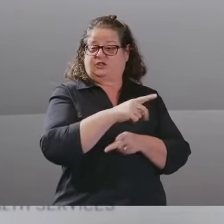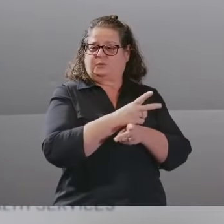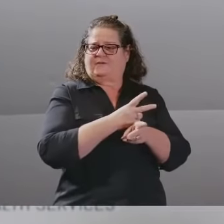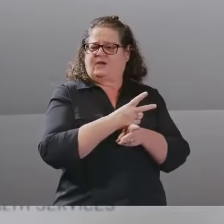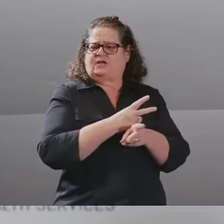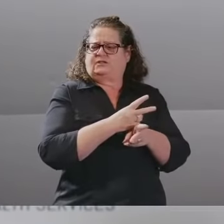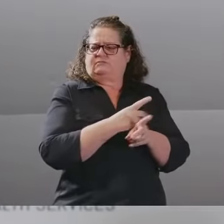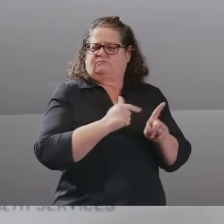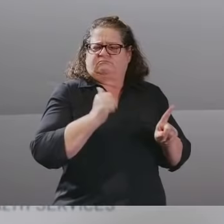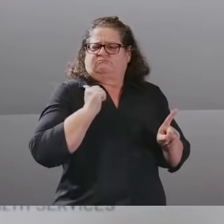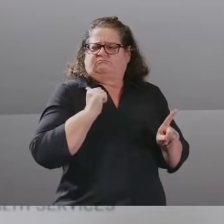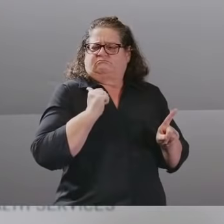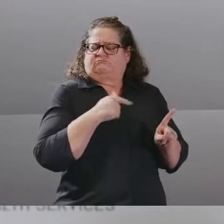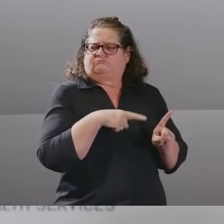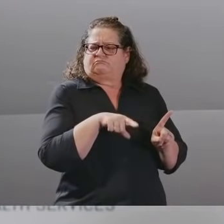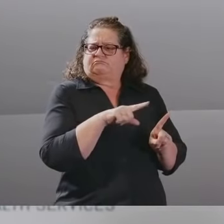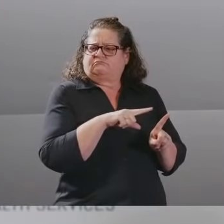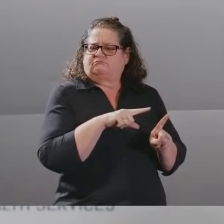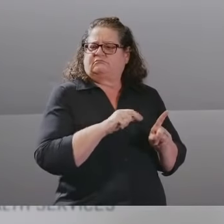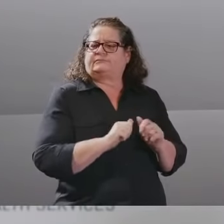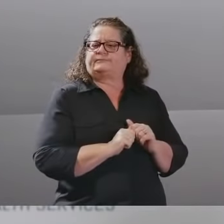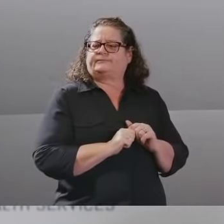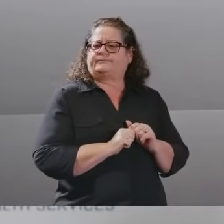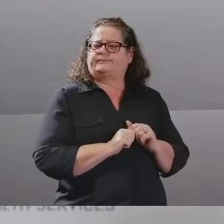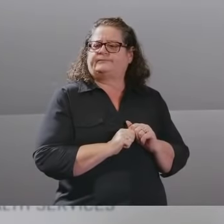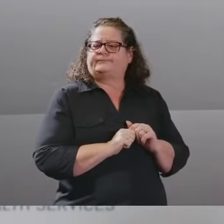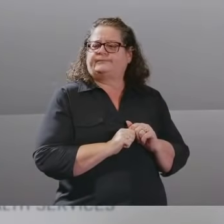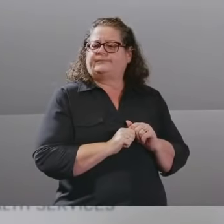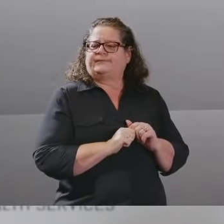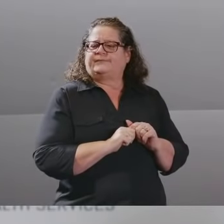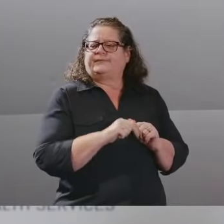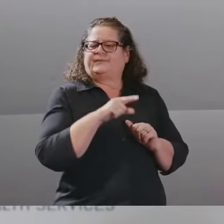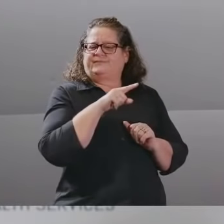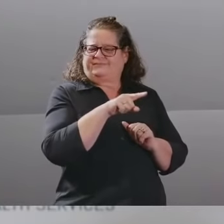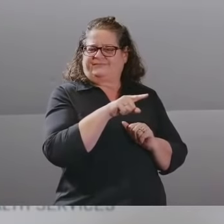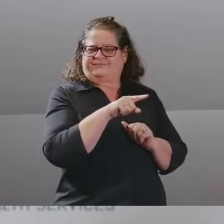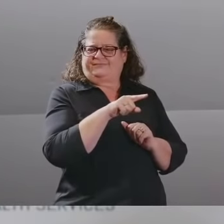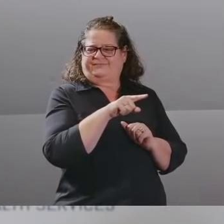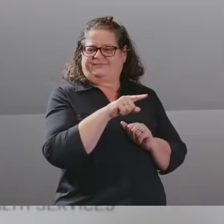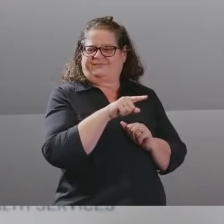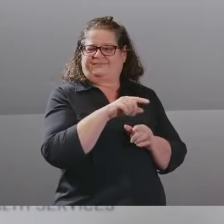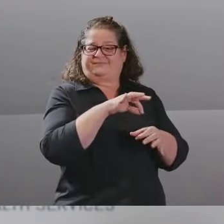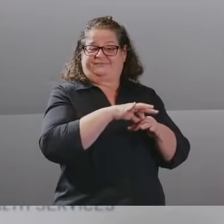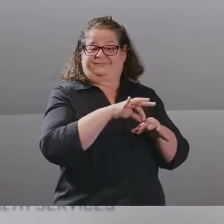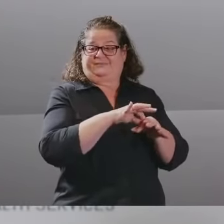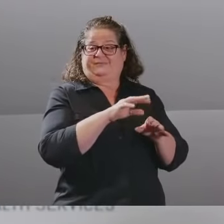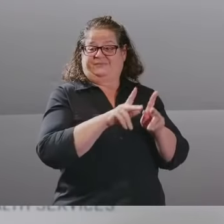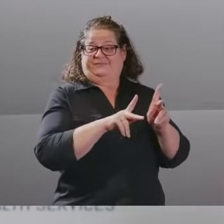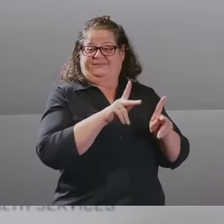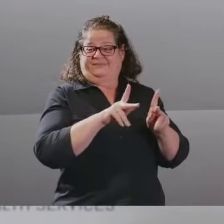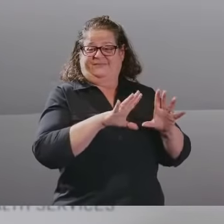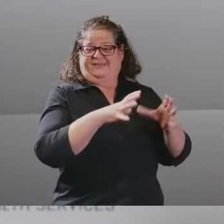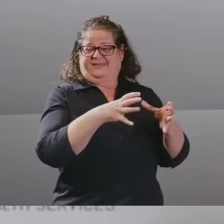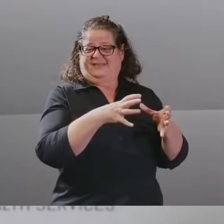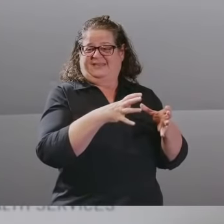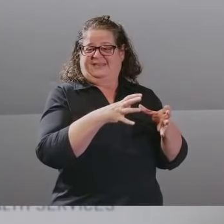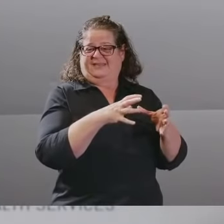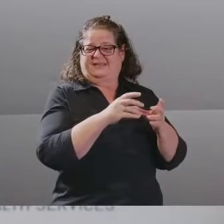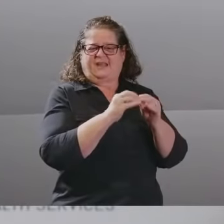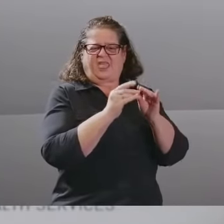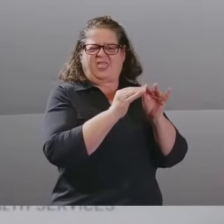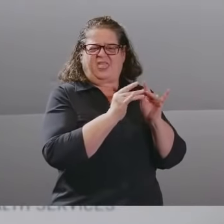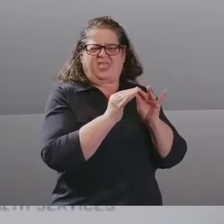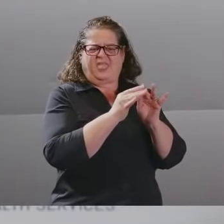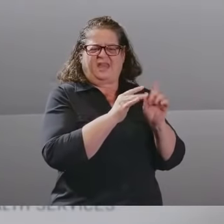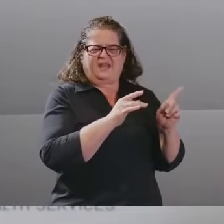elected officials in their own right. This will play out. We got to get moving here. We're going to go to Telemundo next. This is going to be last